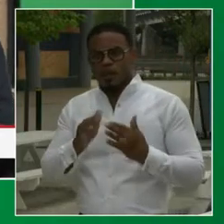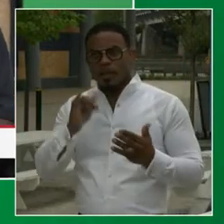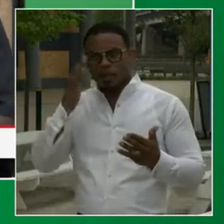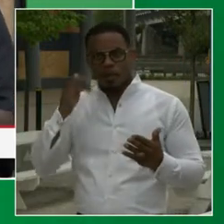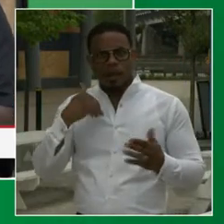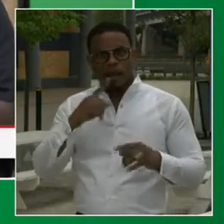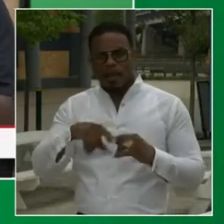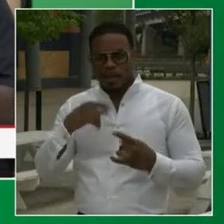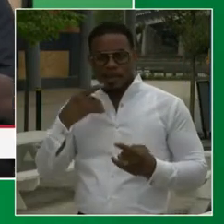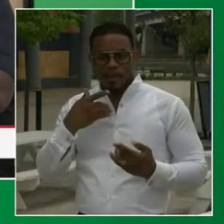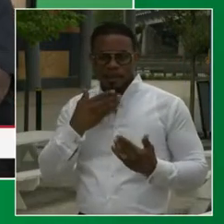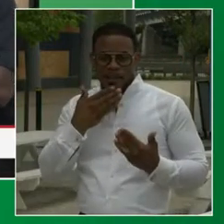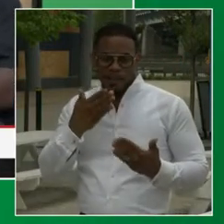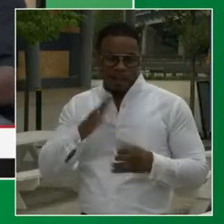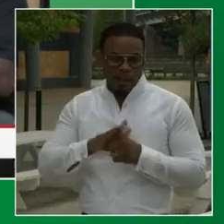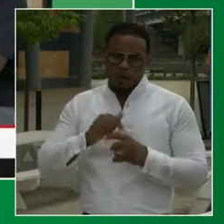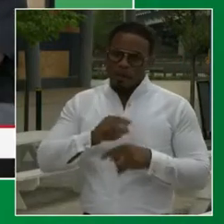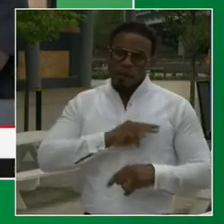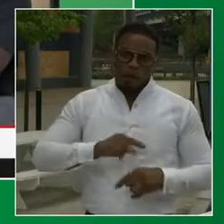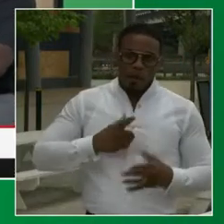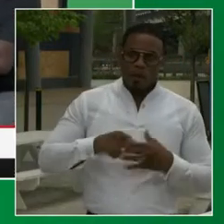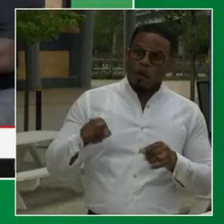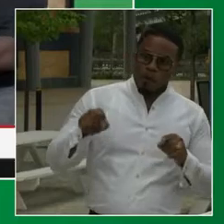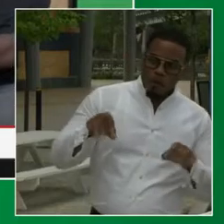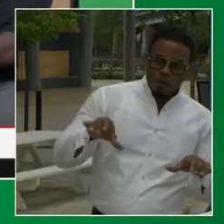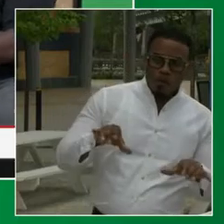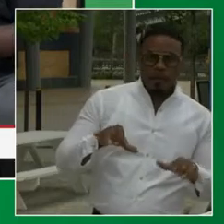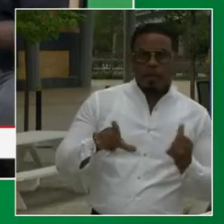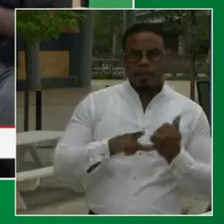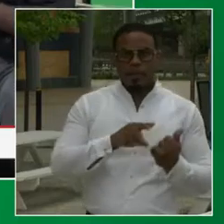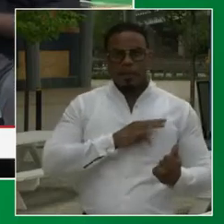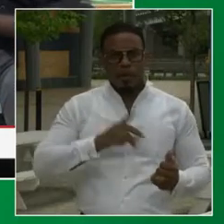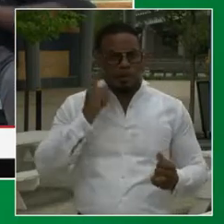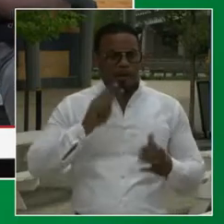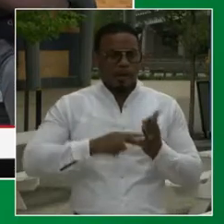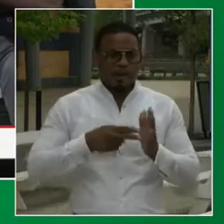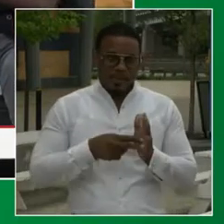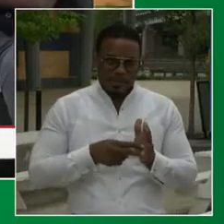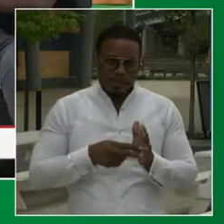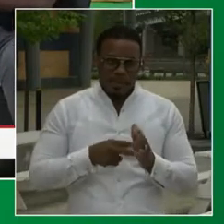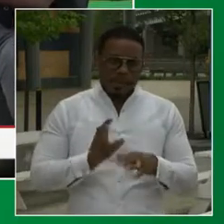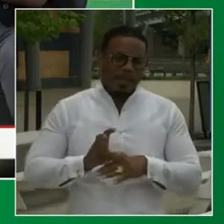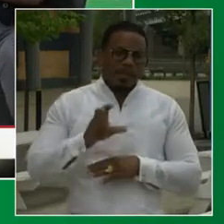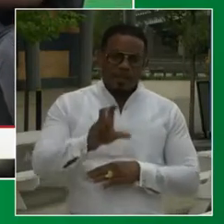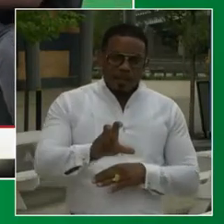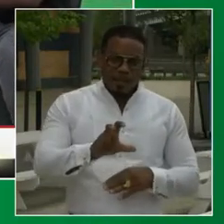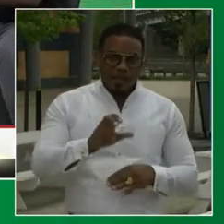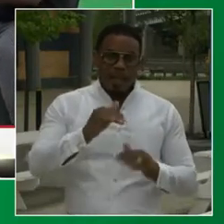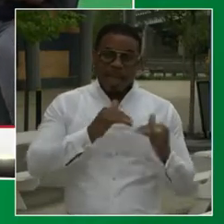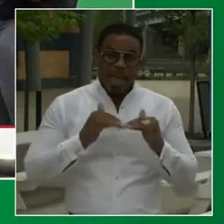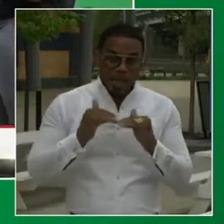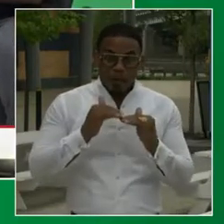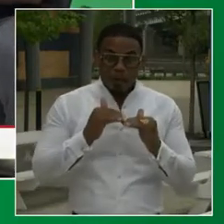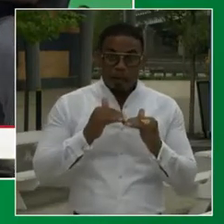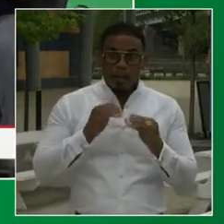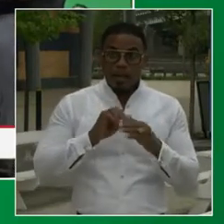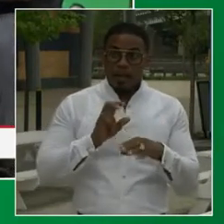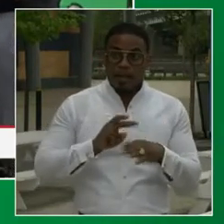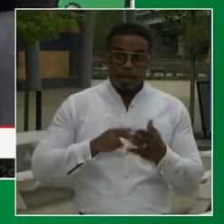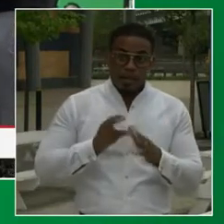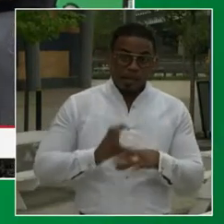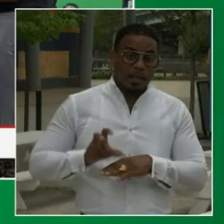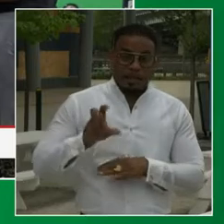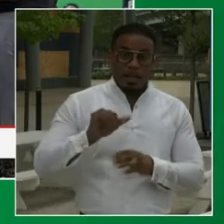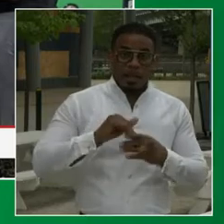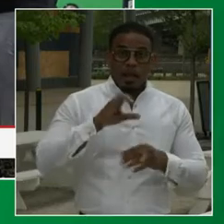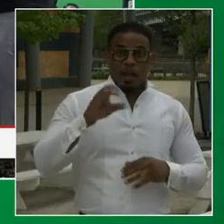why I can't thank enough what the mayor and what you have done, Deputy Mayor, for intentionally investing in equity and intentionally